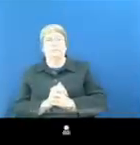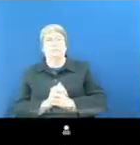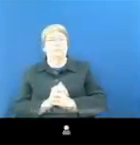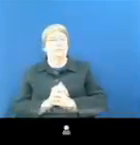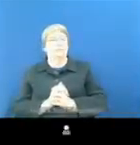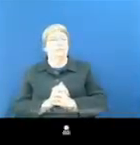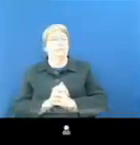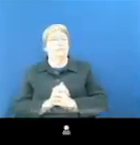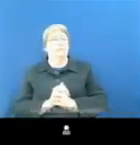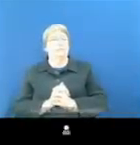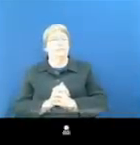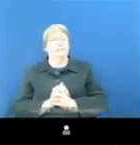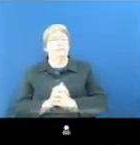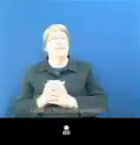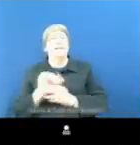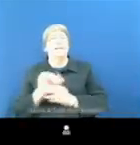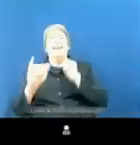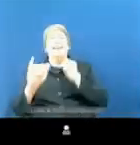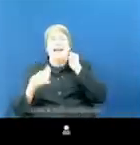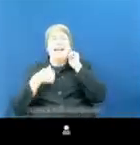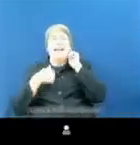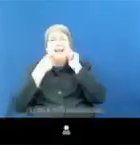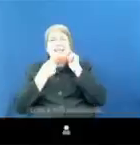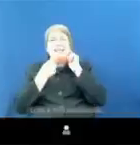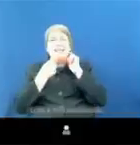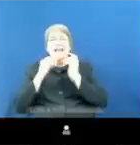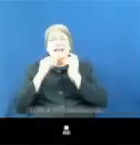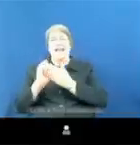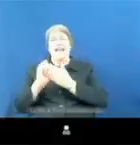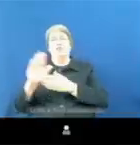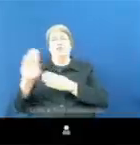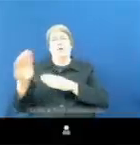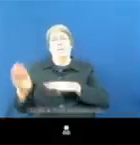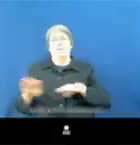Protocol is, as I mentioned earlier, conduct, stuff that's different.